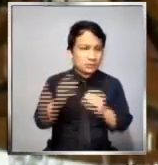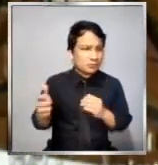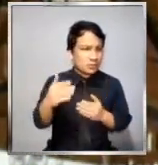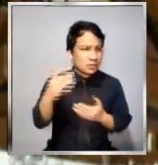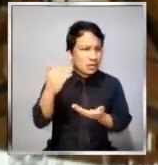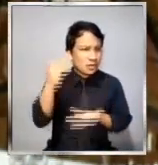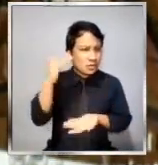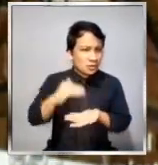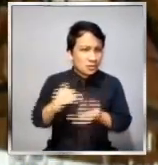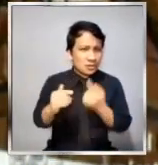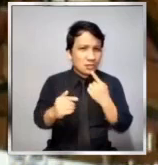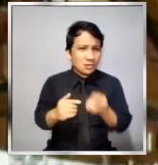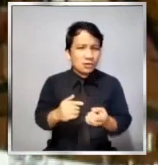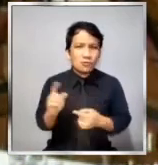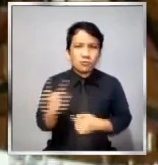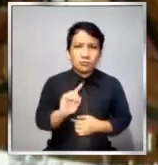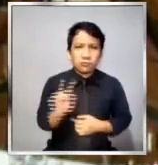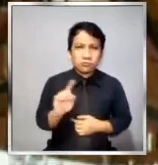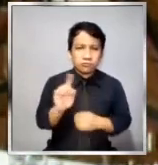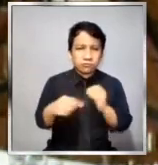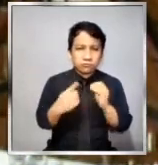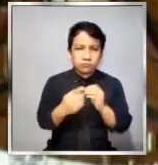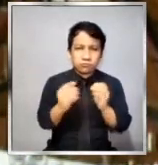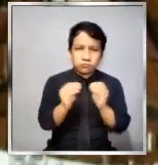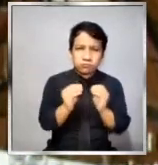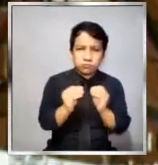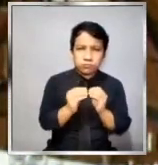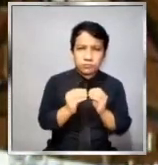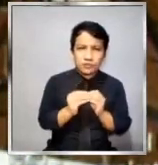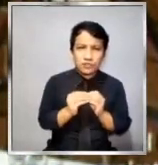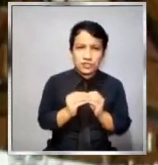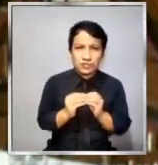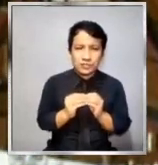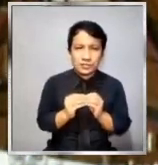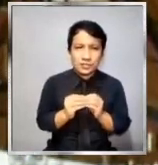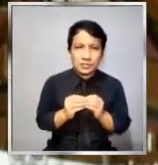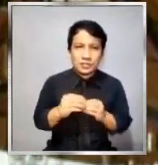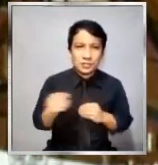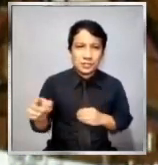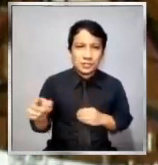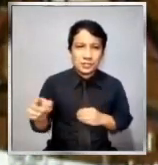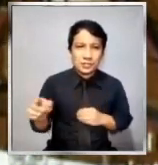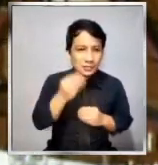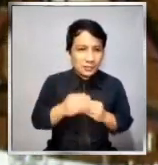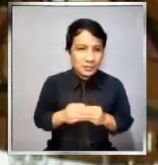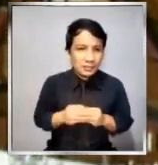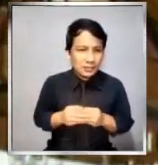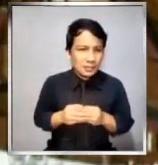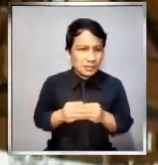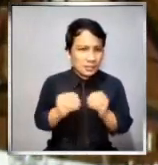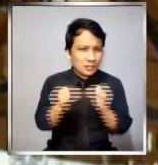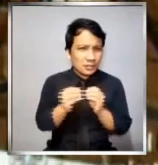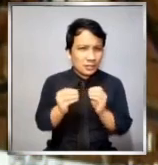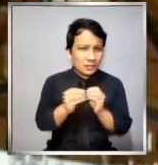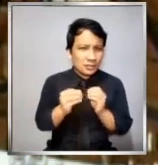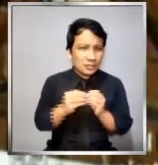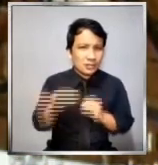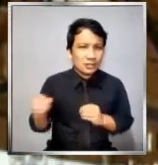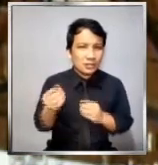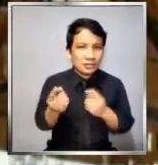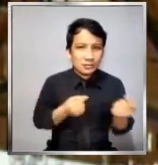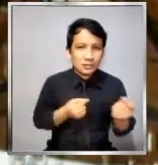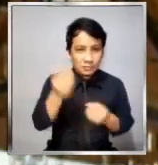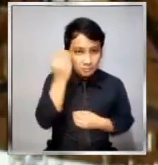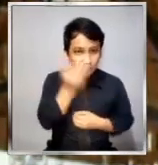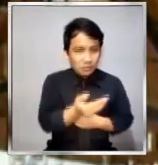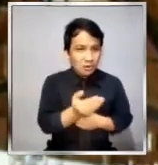tayong mga ibang pumuputok, Mr. President, like Bacolod, Iloilo, and Jensan. So yan ngayon